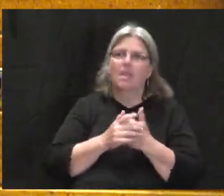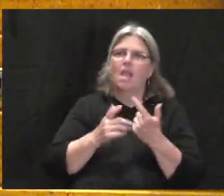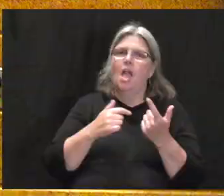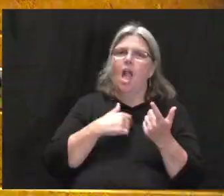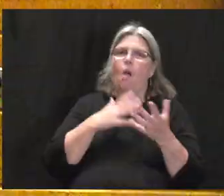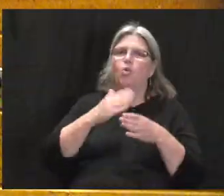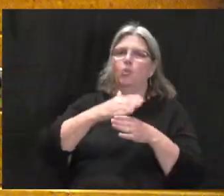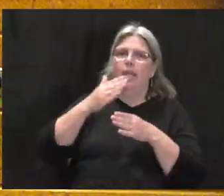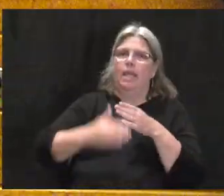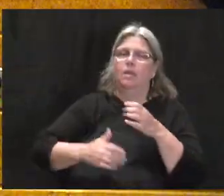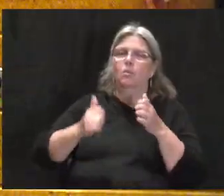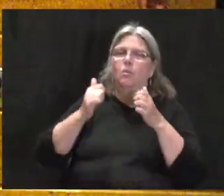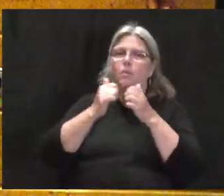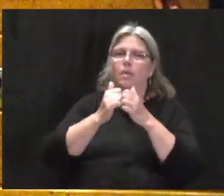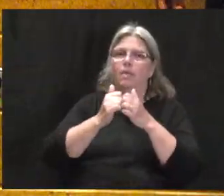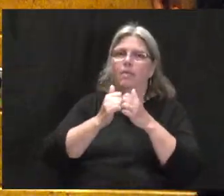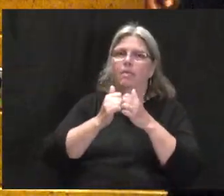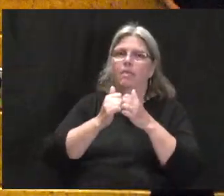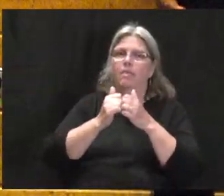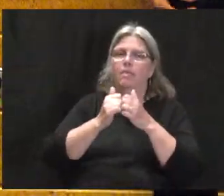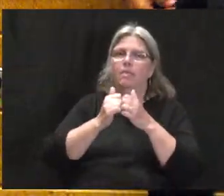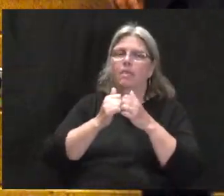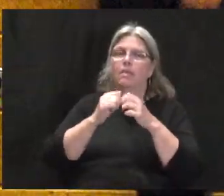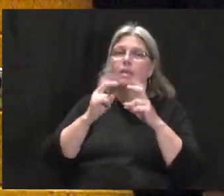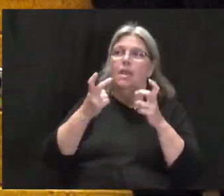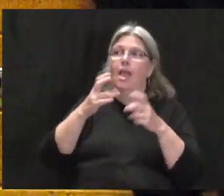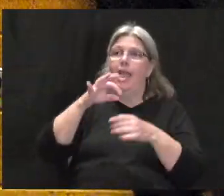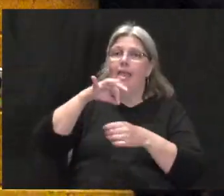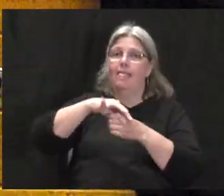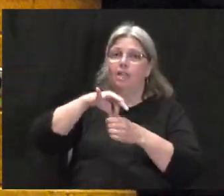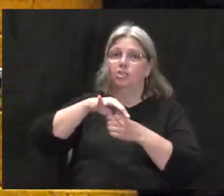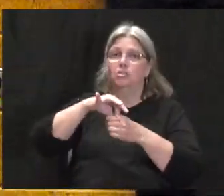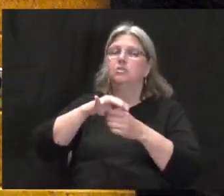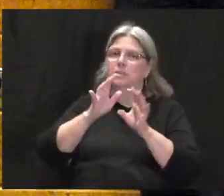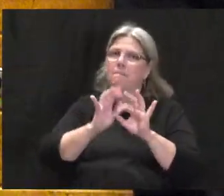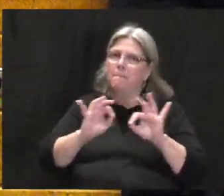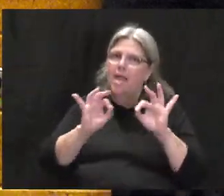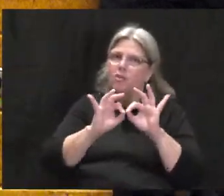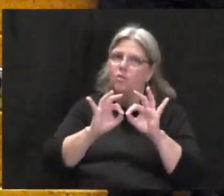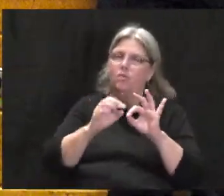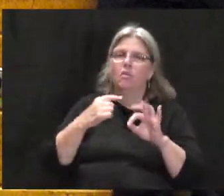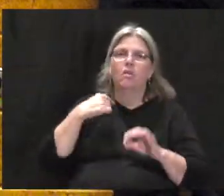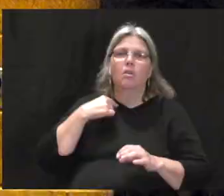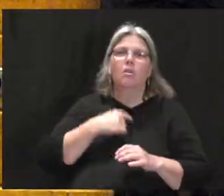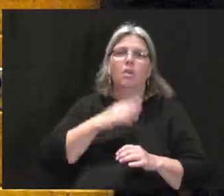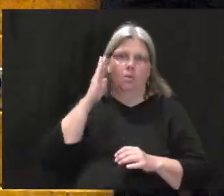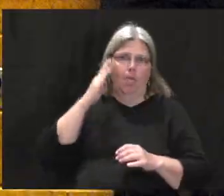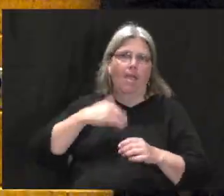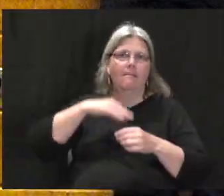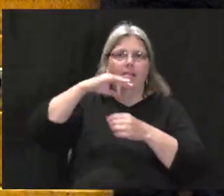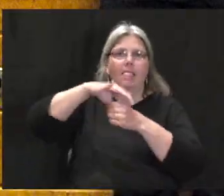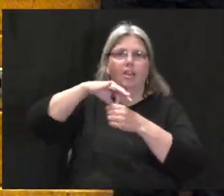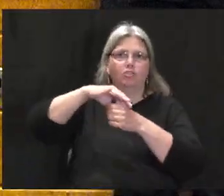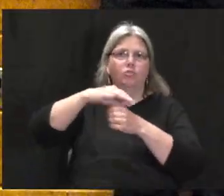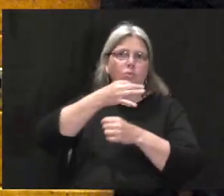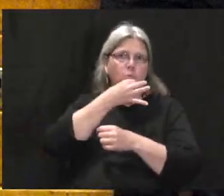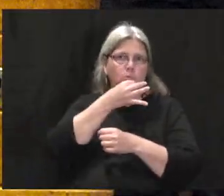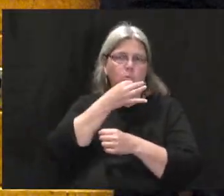limitations that we find ourselves with are because of the mindsets and some of the limitations of vision of those who sit in